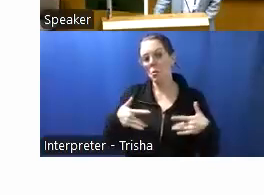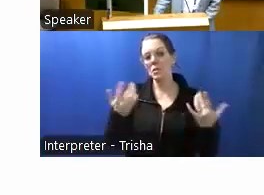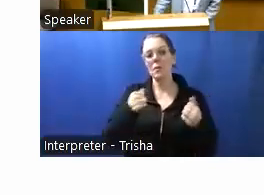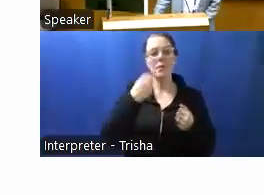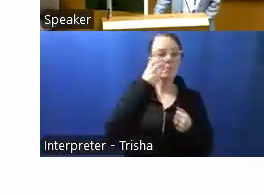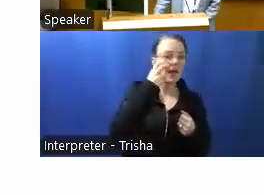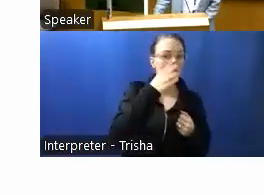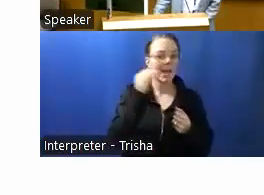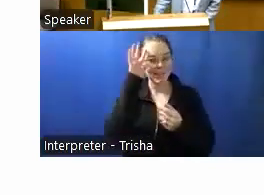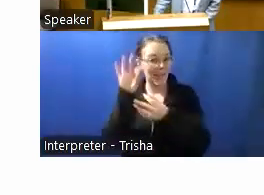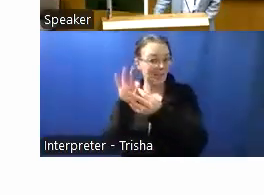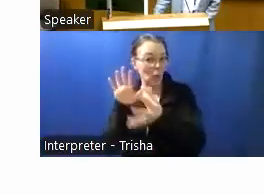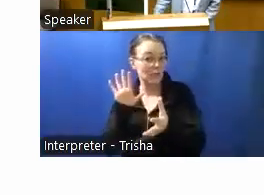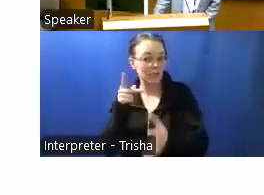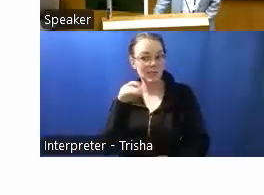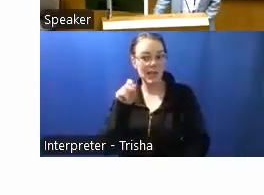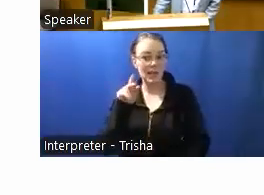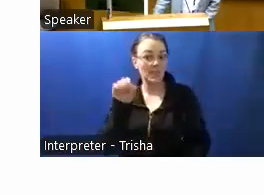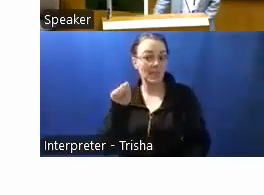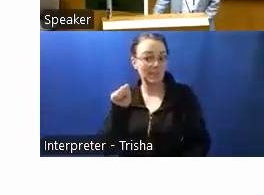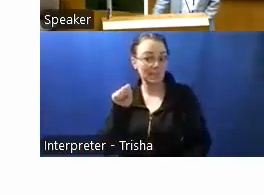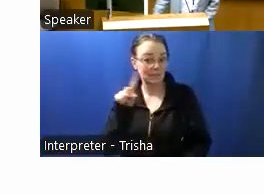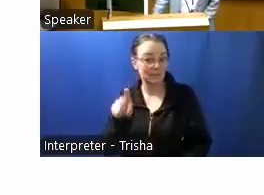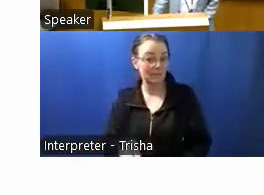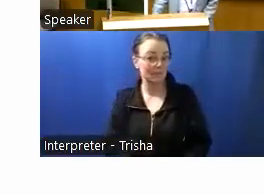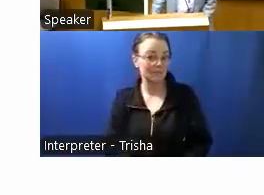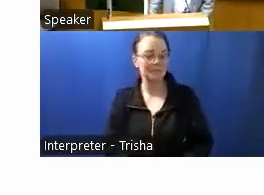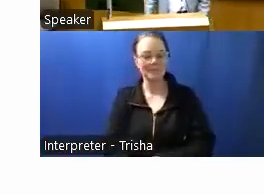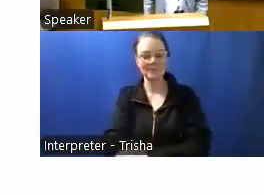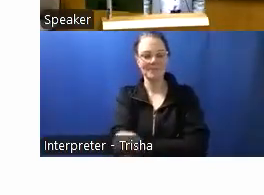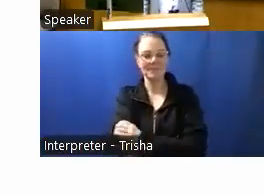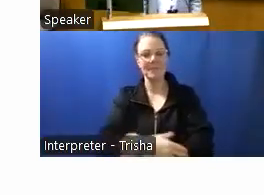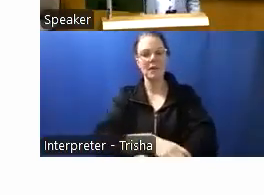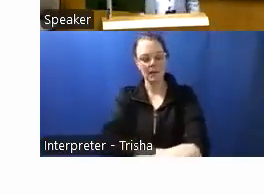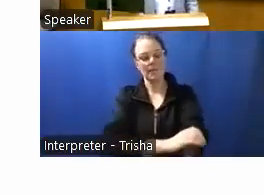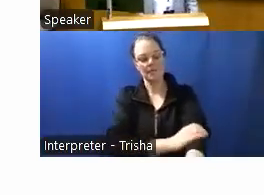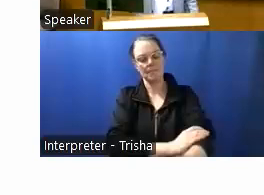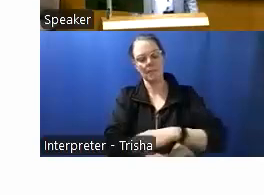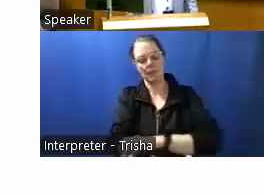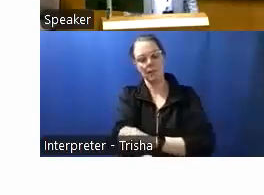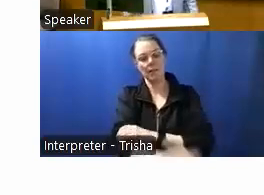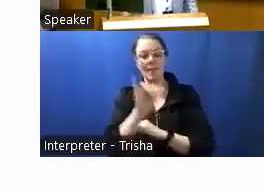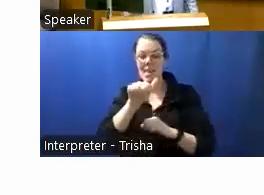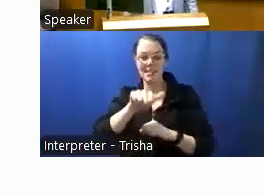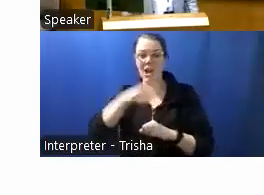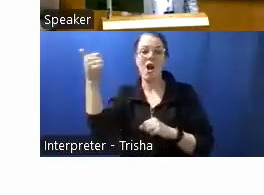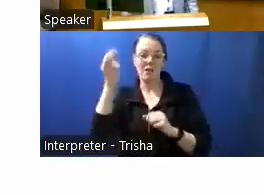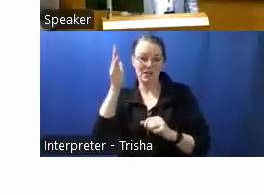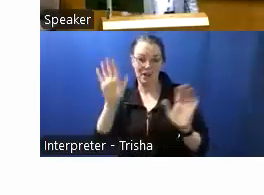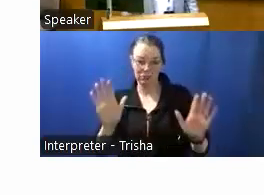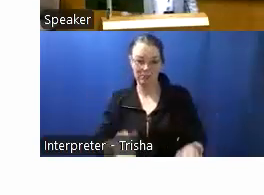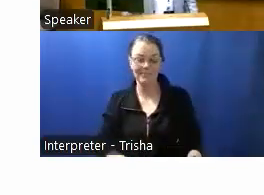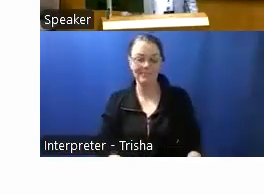and psychosis, or the question mark about psychosis? Yeah, that's a whole nother talk,